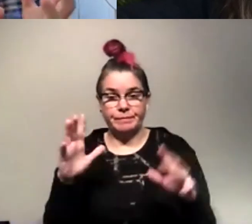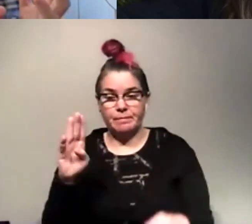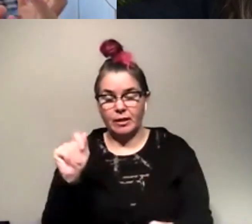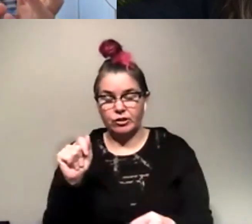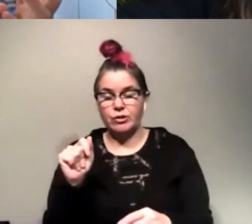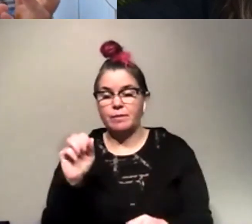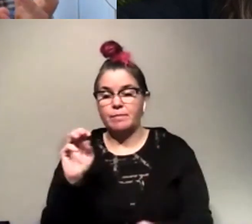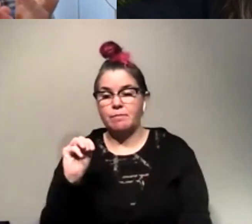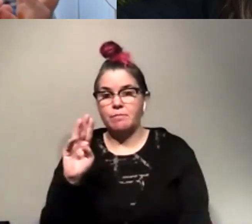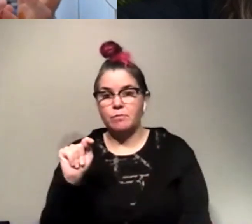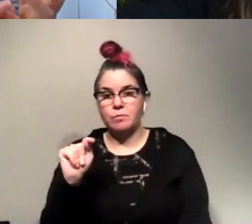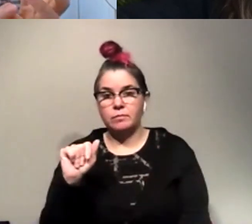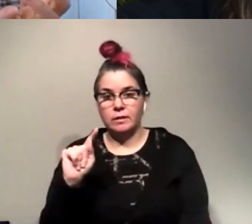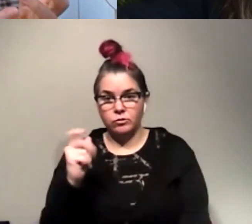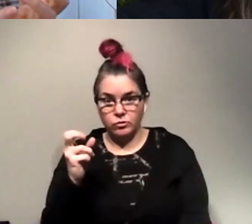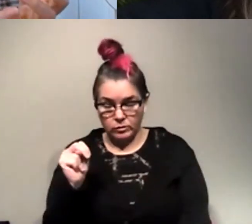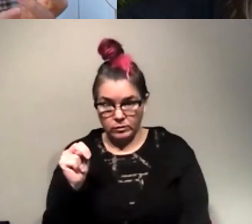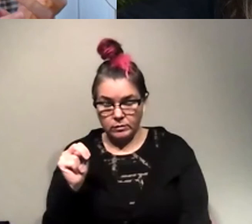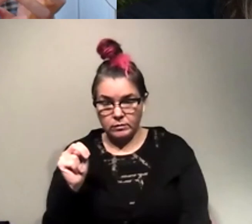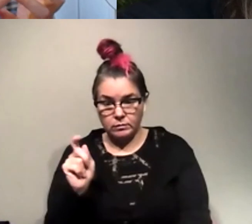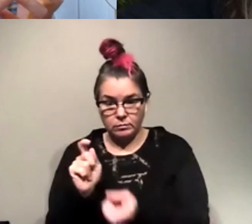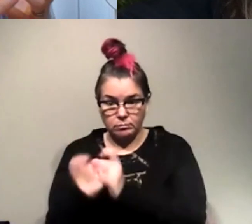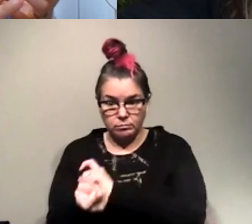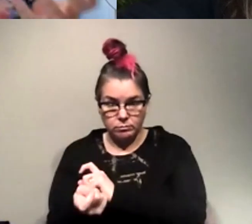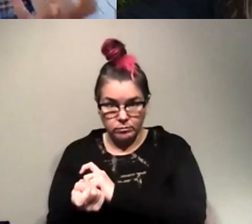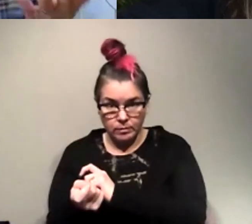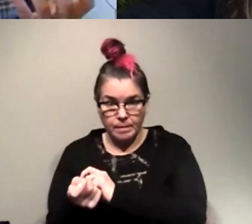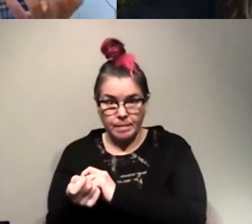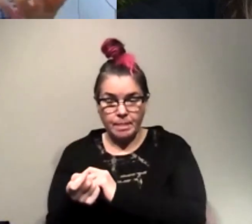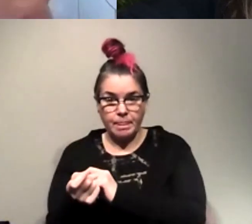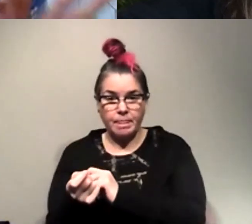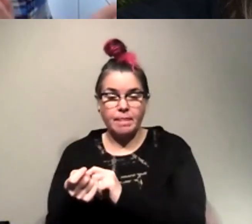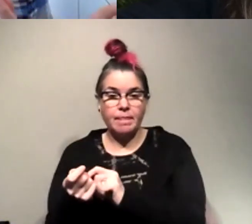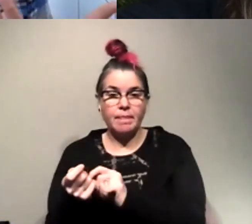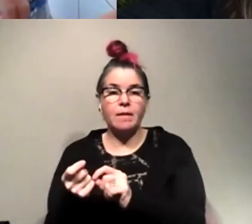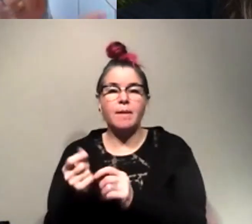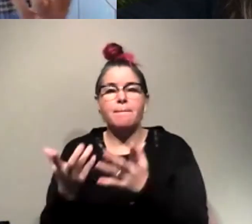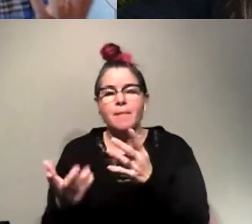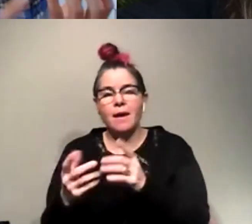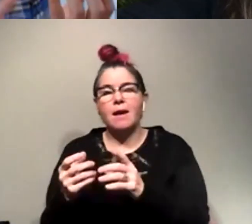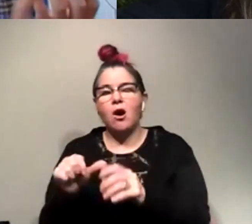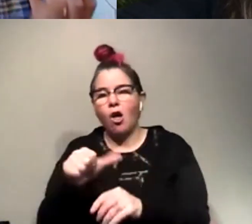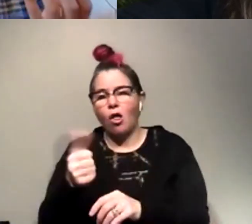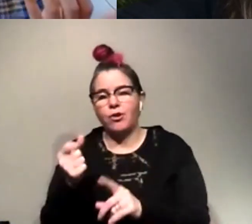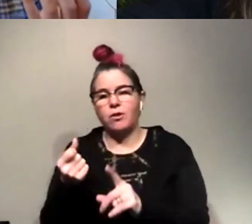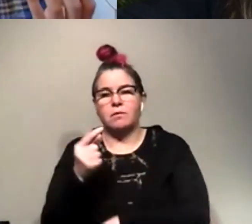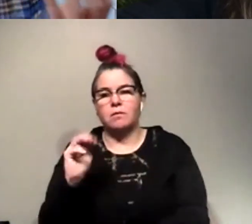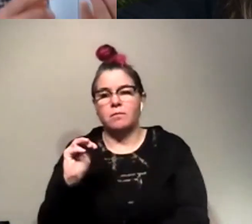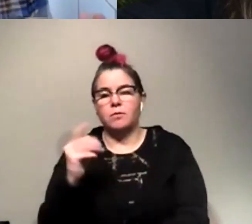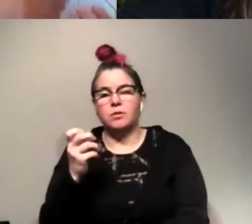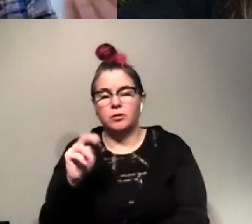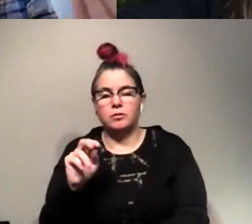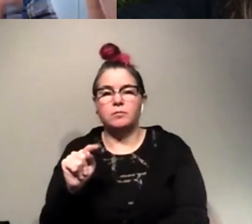mutation, then you know, it may get other mutations, but the chance that the next mutation it gets